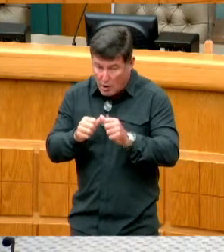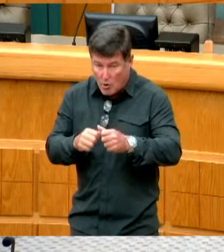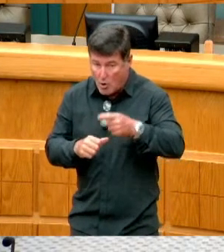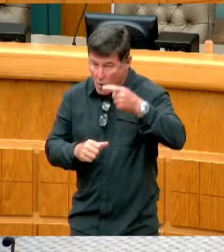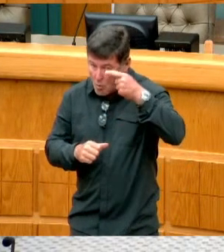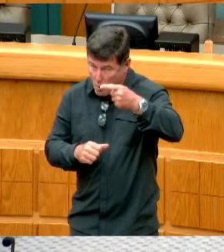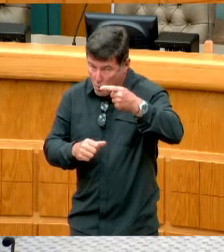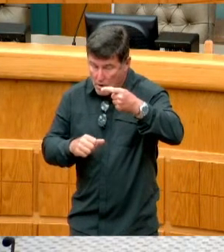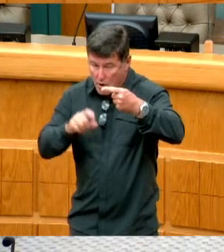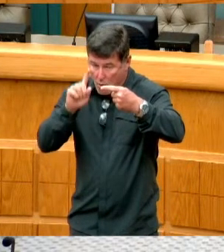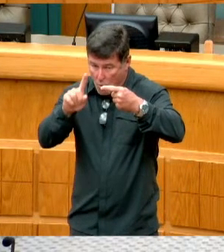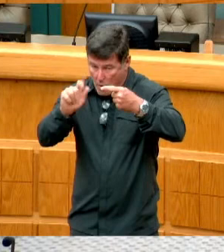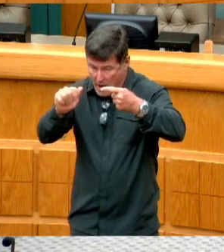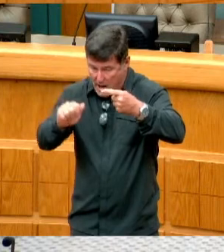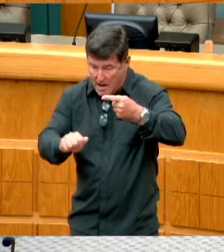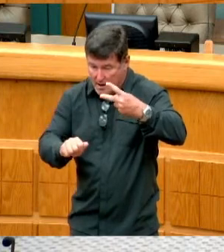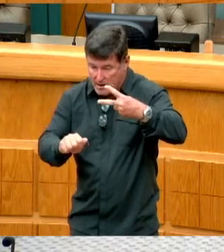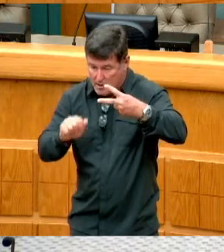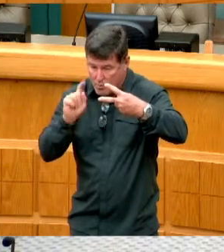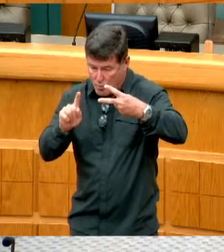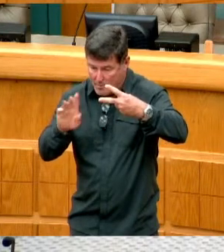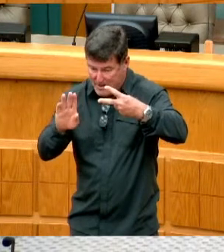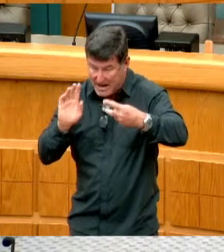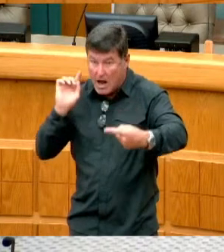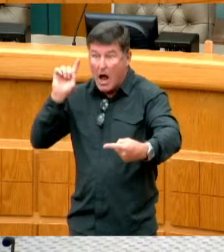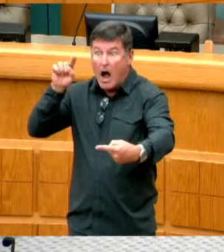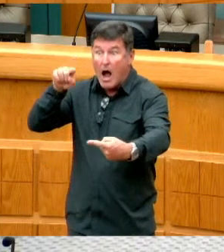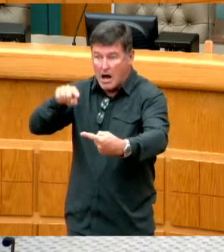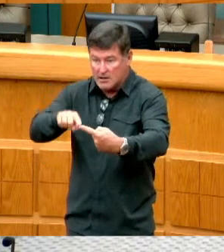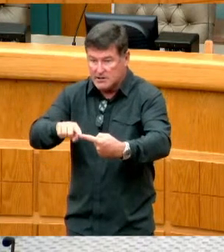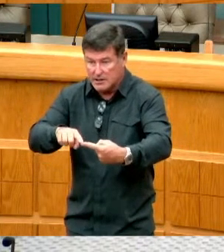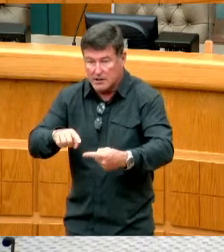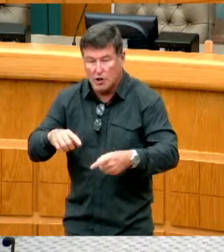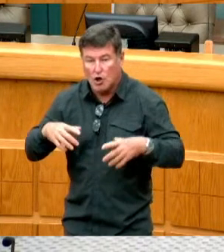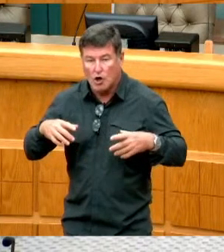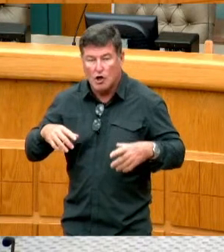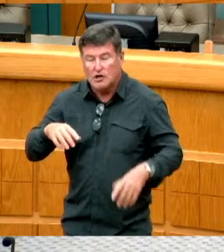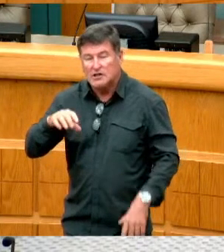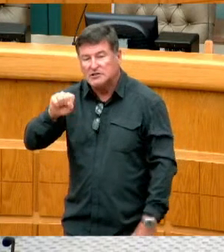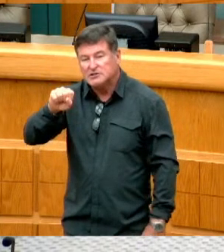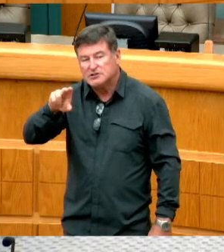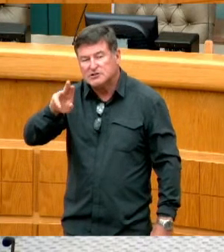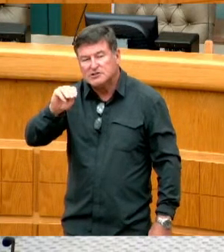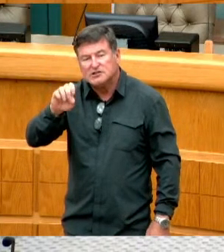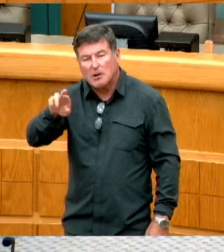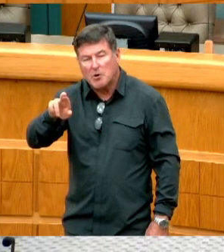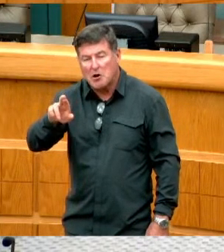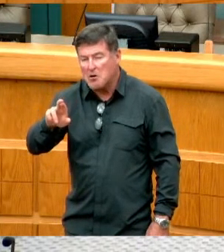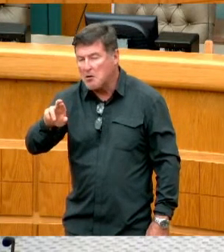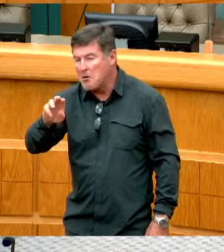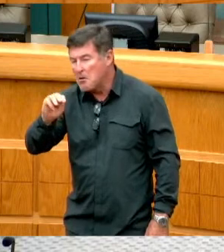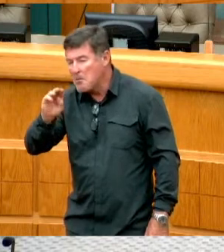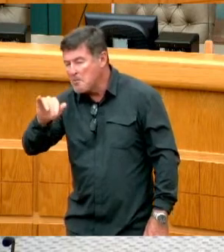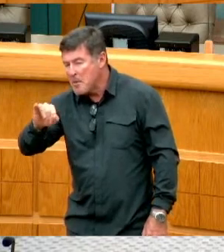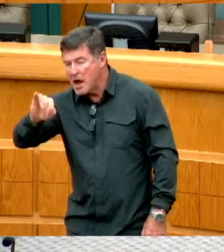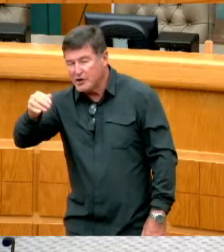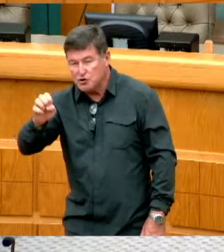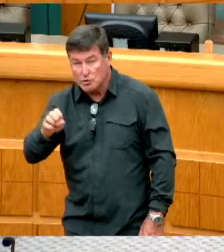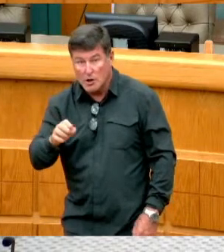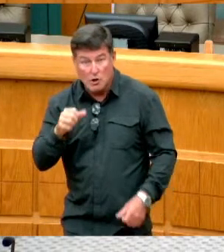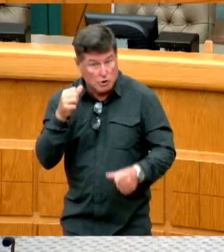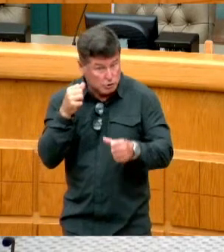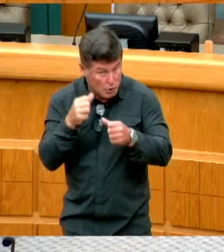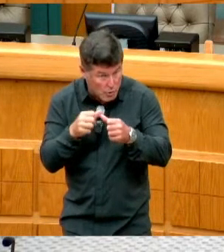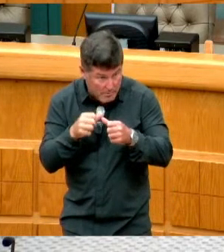through summer and fall. In fact, I'd really like for you to have this timeline sink in. so we can all be on the